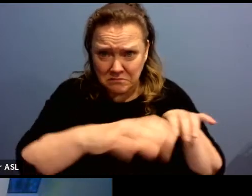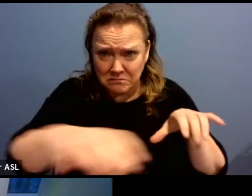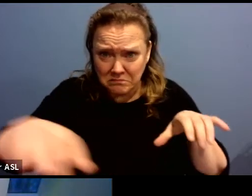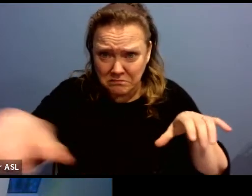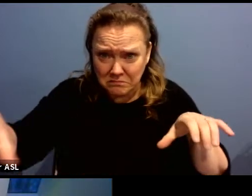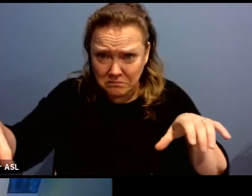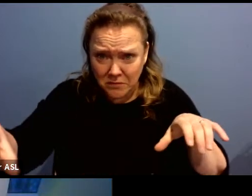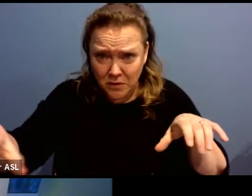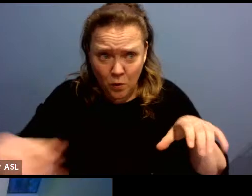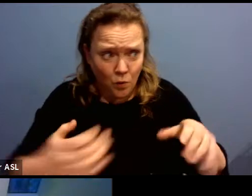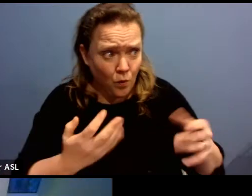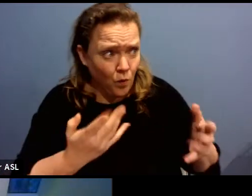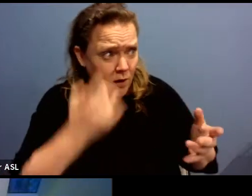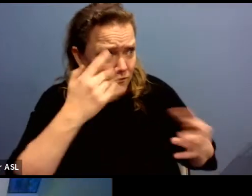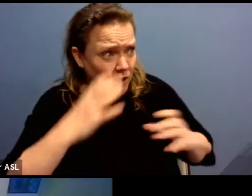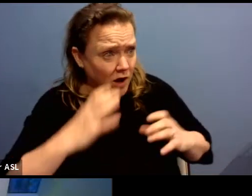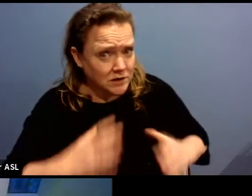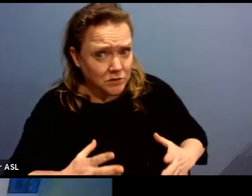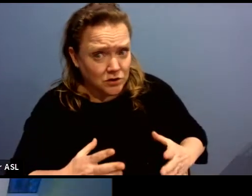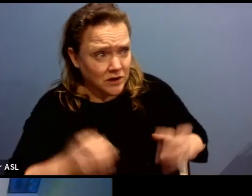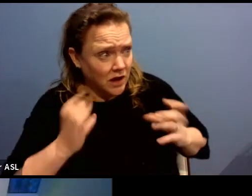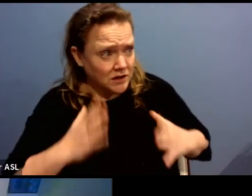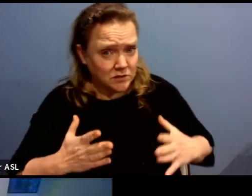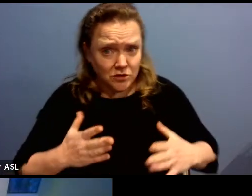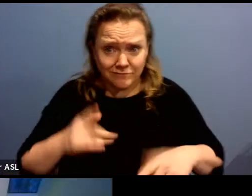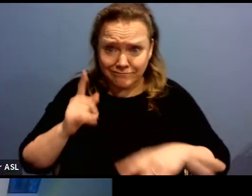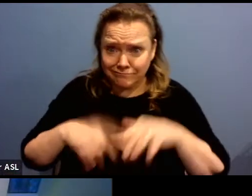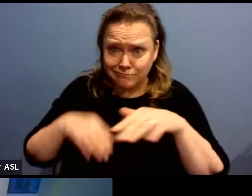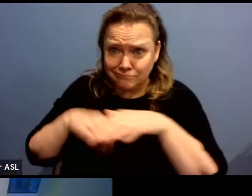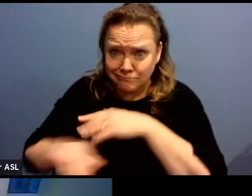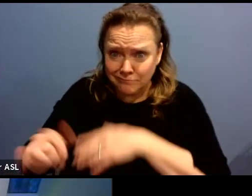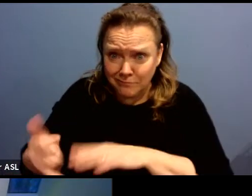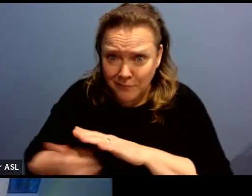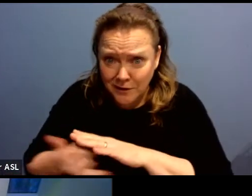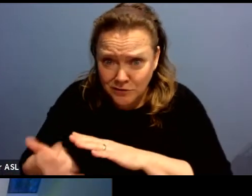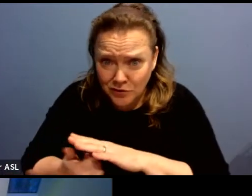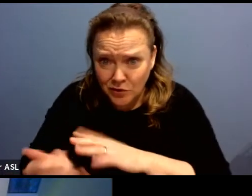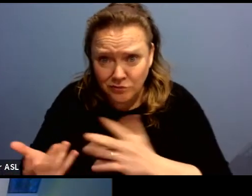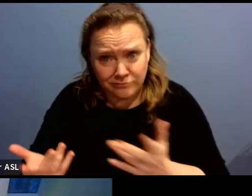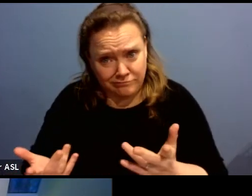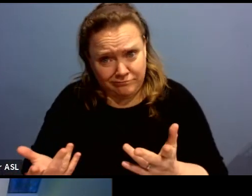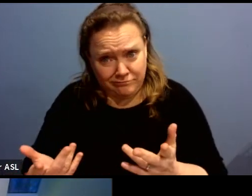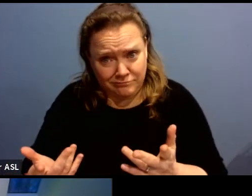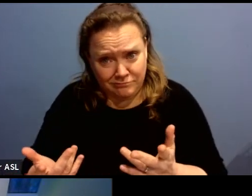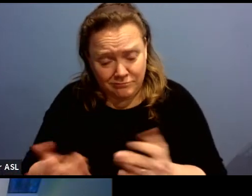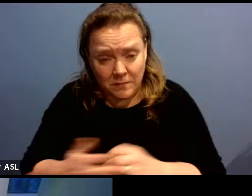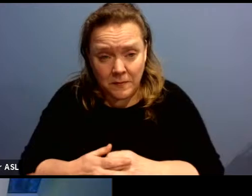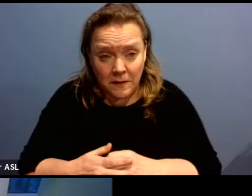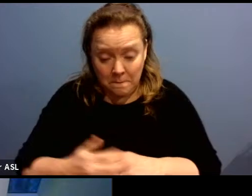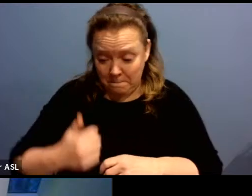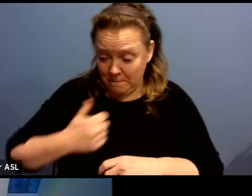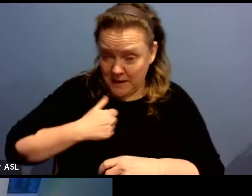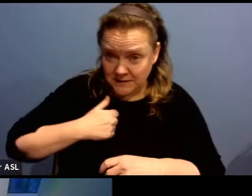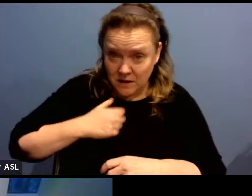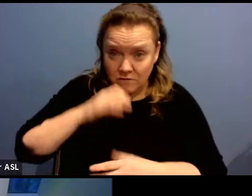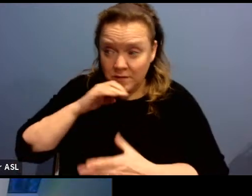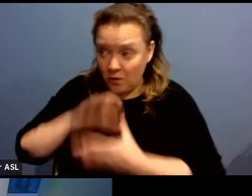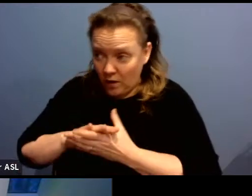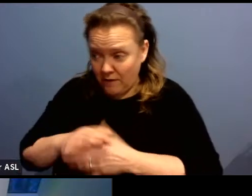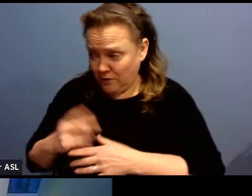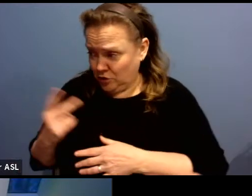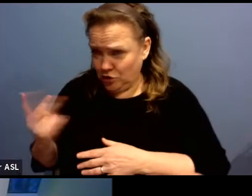access as well. I just think for myself about how many times my wife and I have taken the Metro downtown